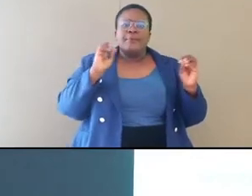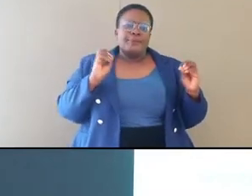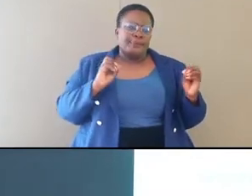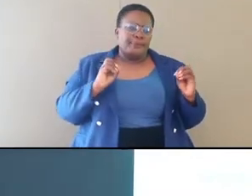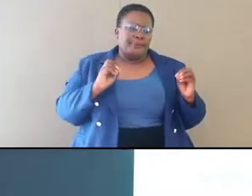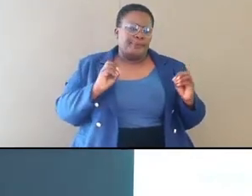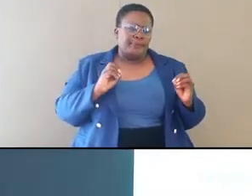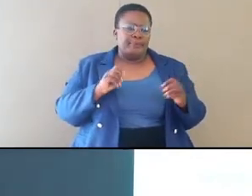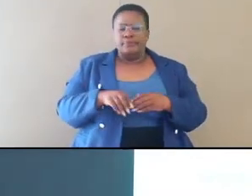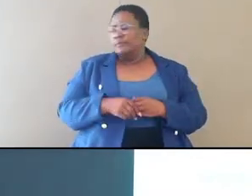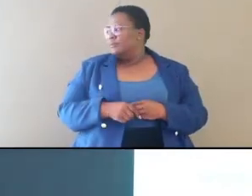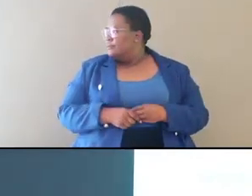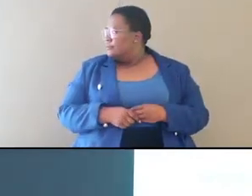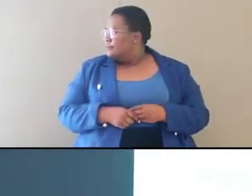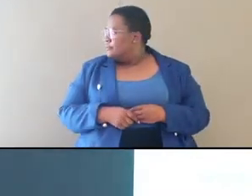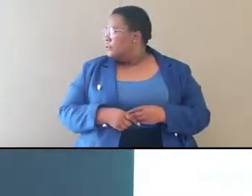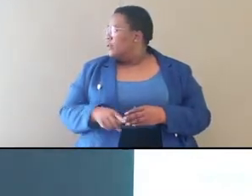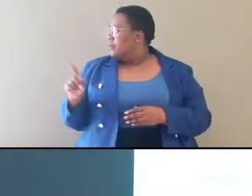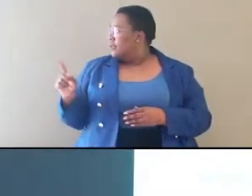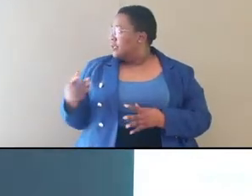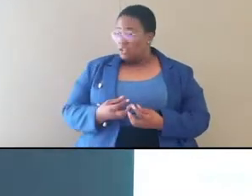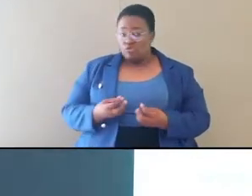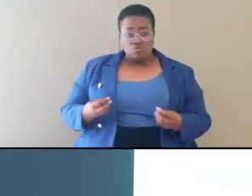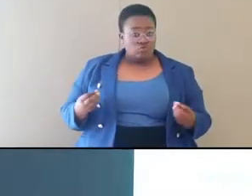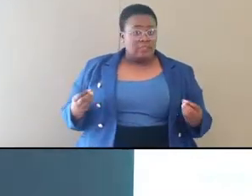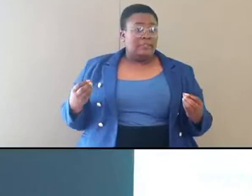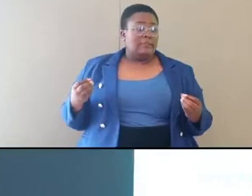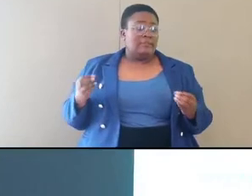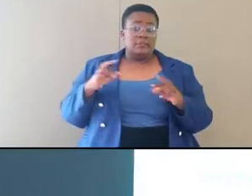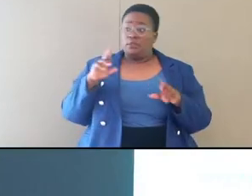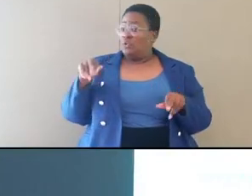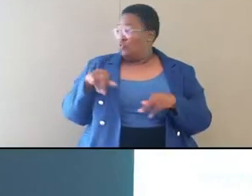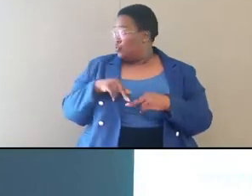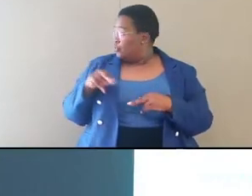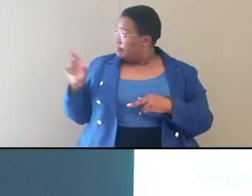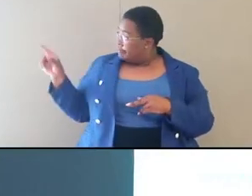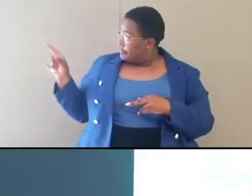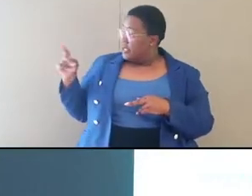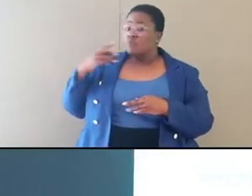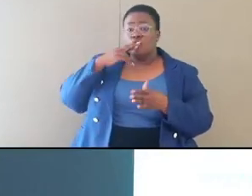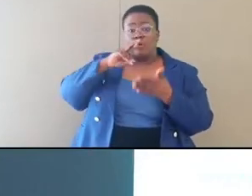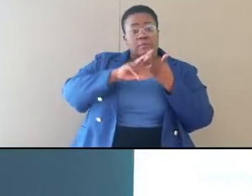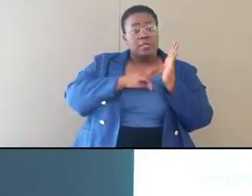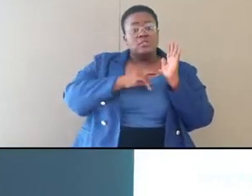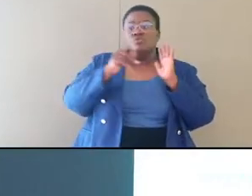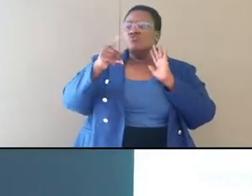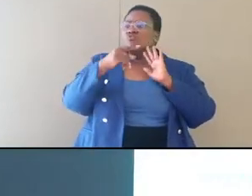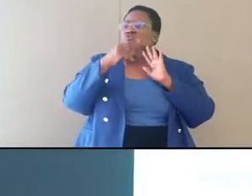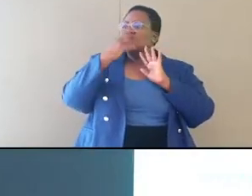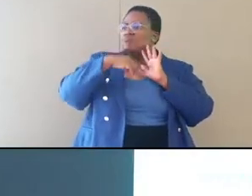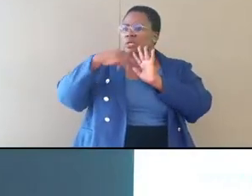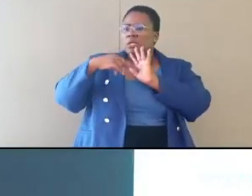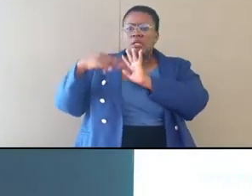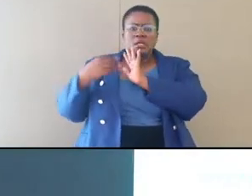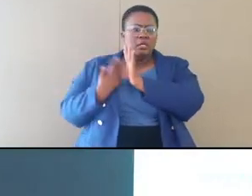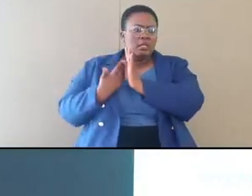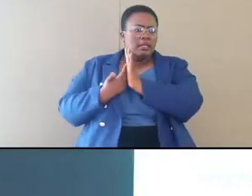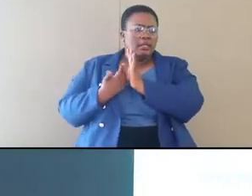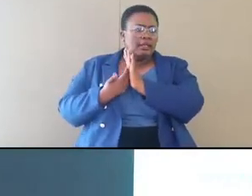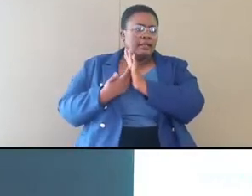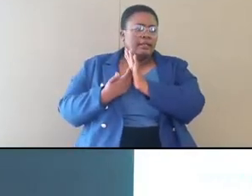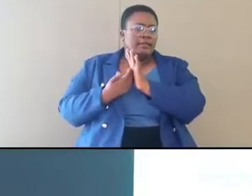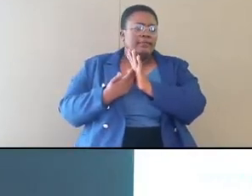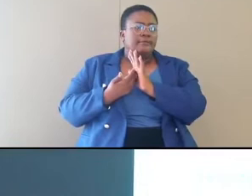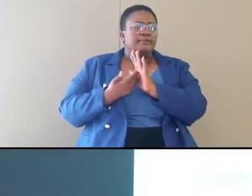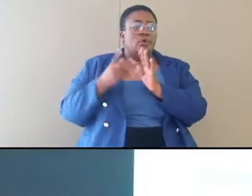six. So that's the children in the room. And this is our recommendation. You can read it. We sincerely believe that